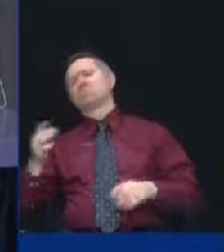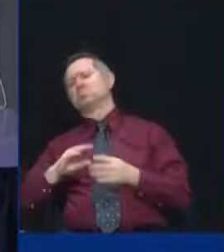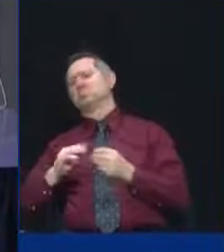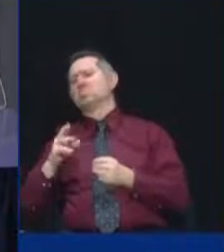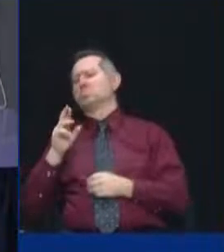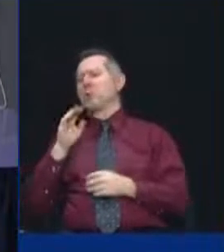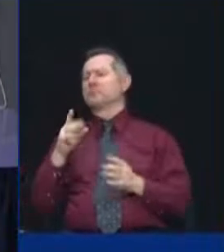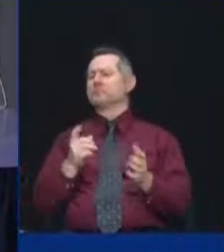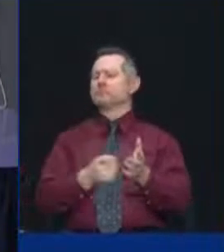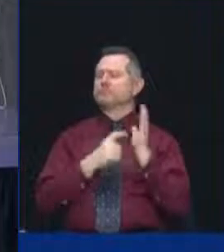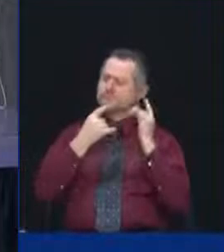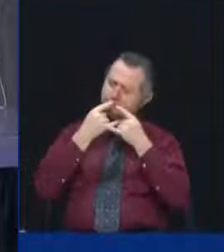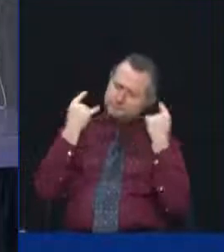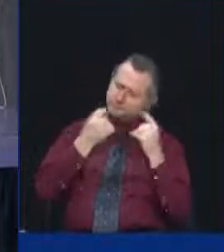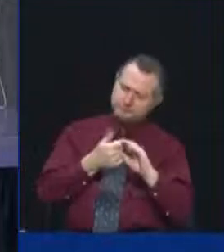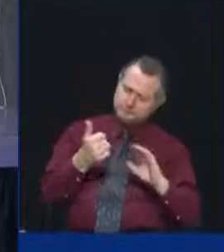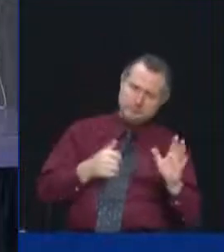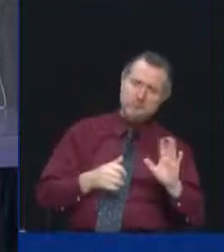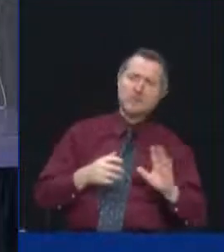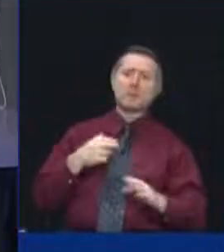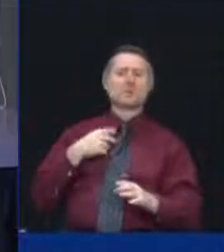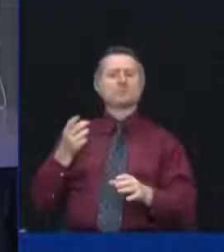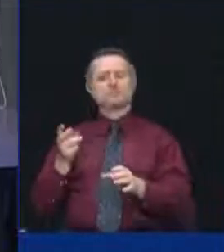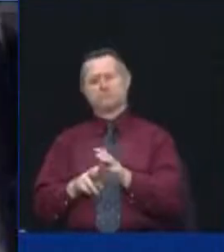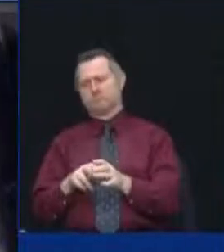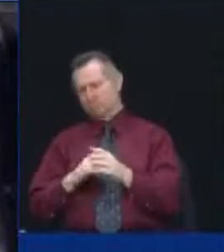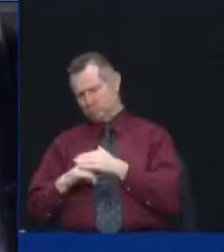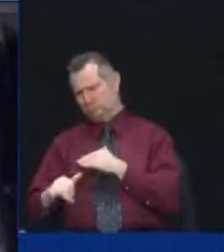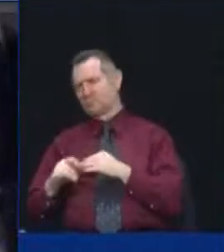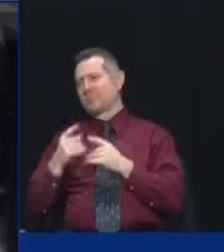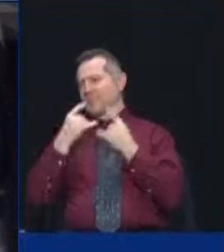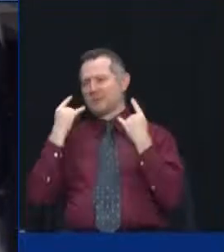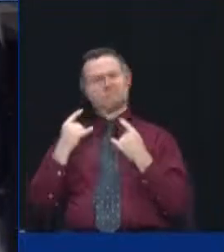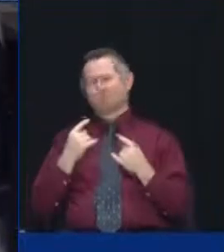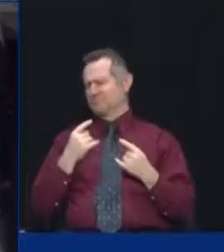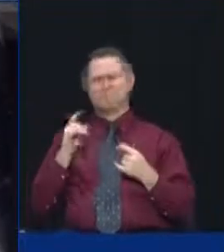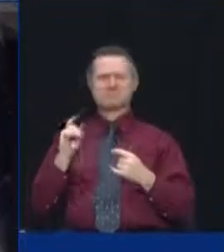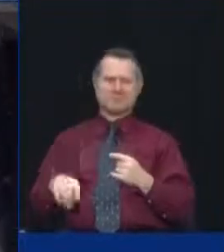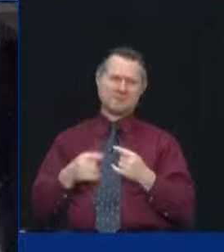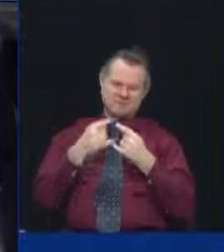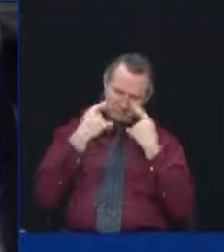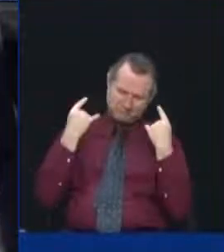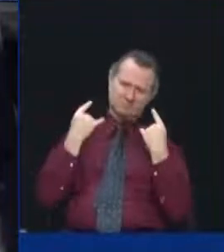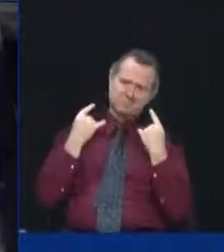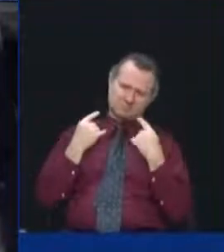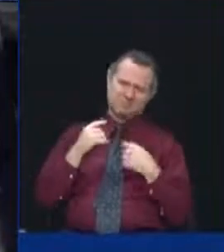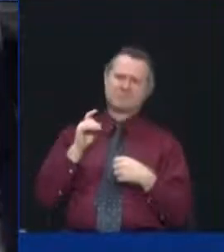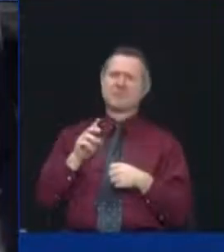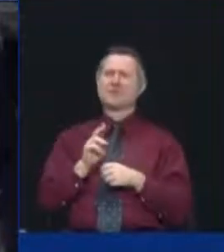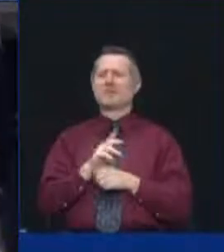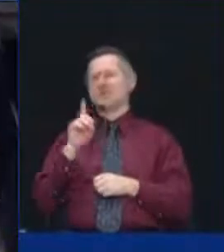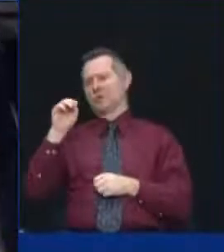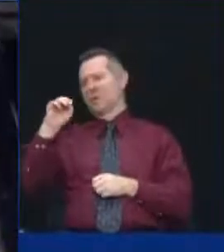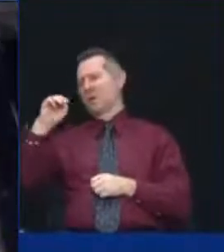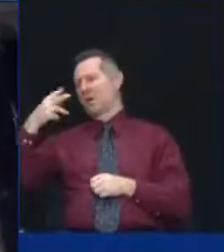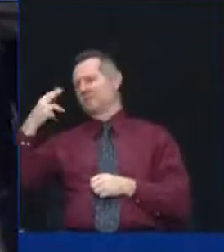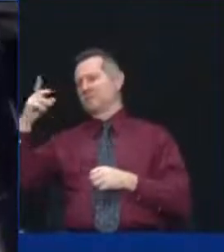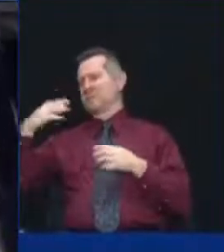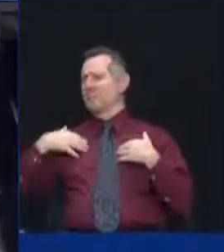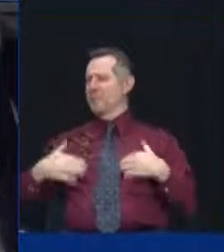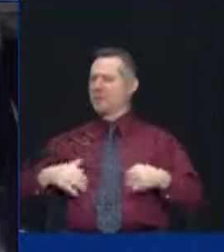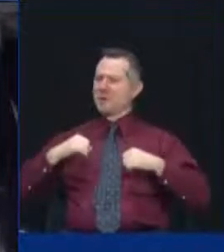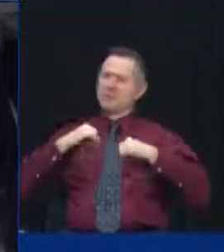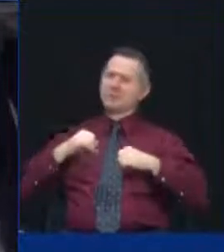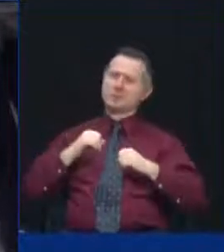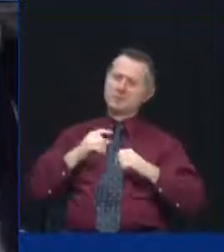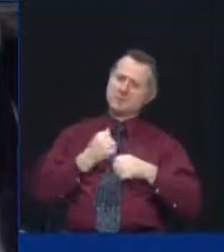for example, right? You cannot ride the subways unless you're wearing masks. It's a public health requirement because people will need to be safer. The same thing on